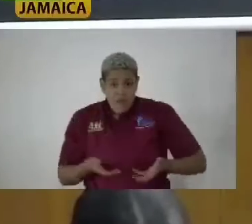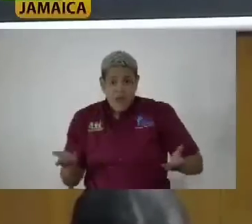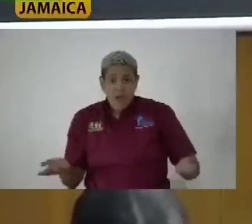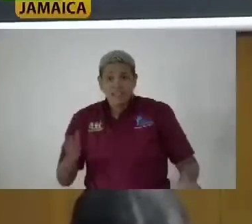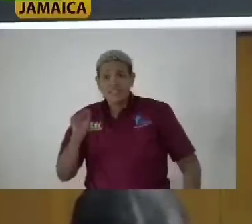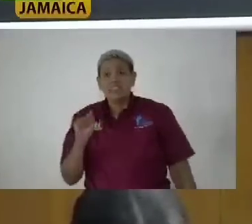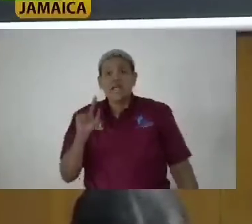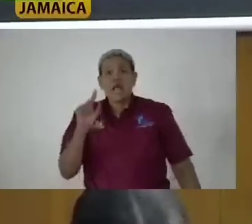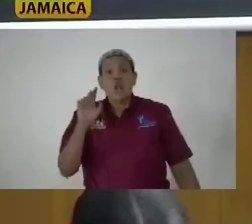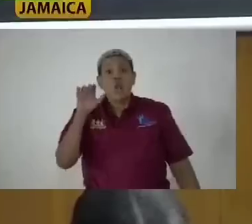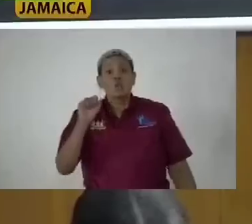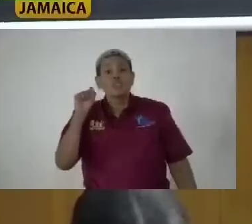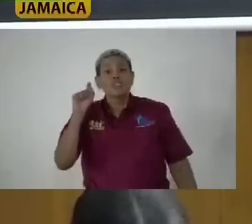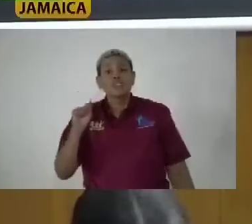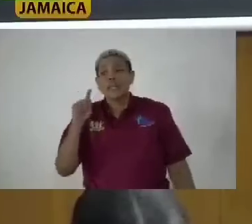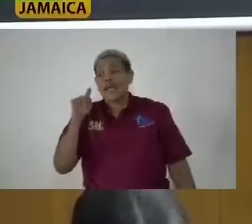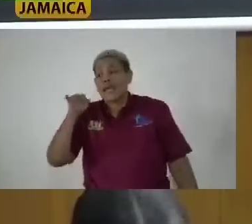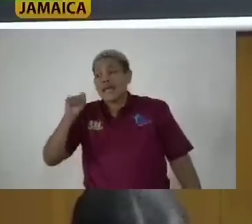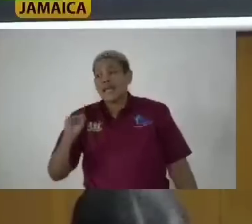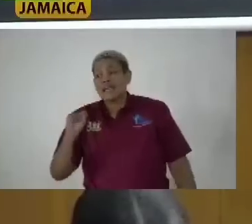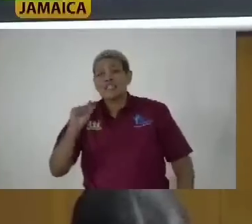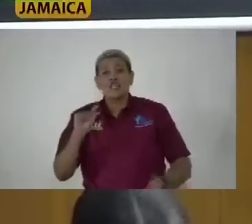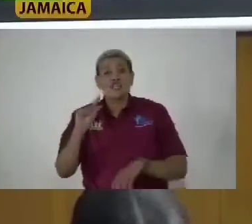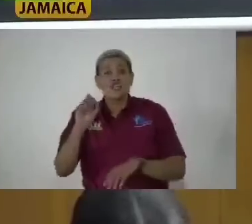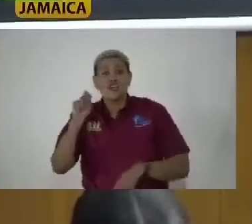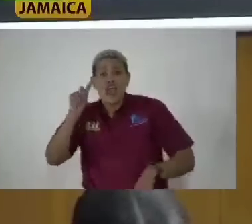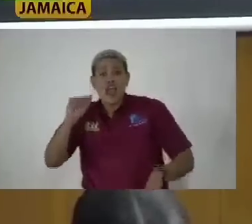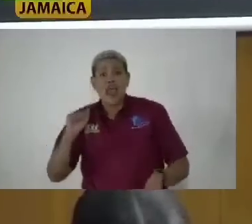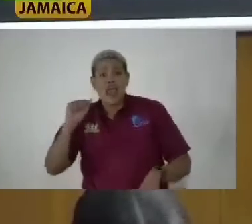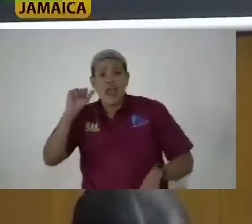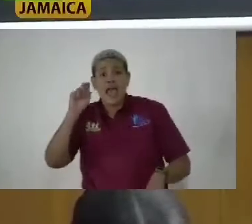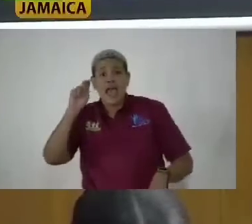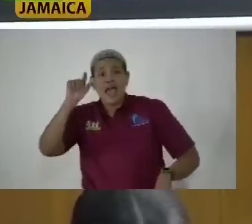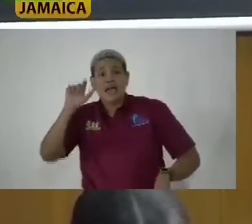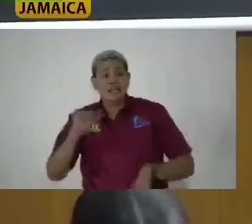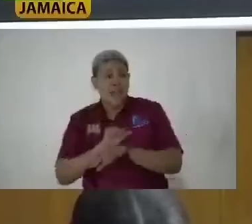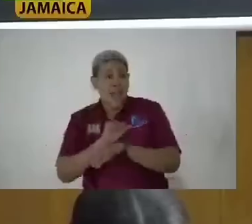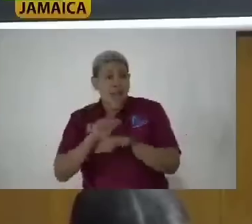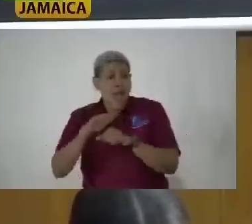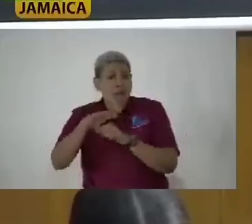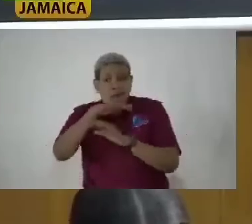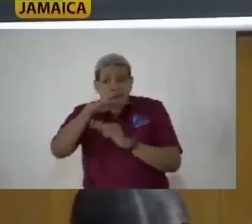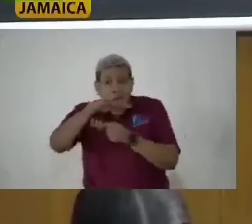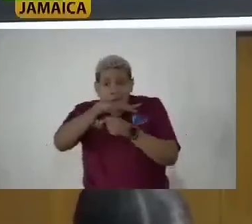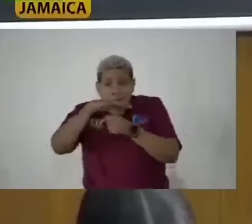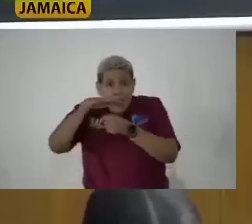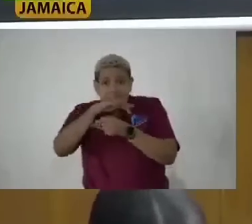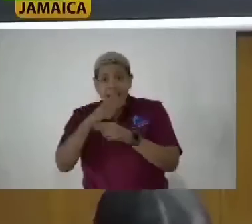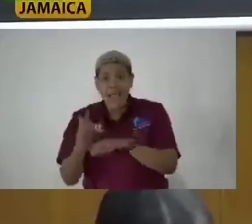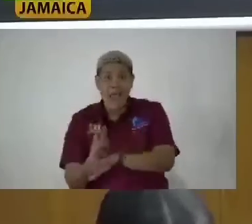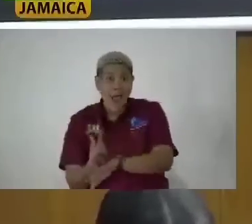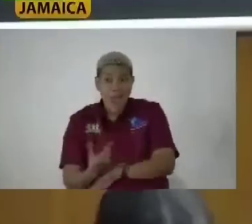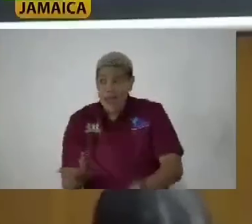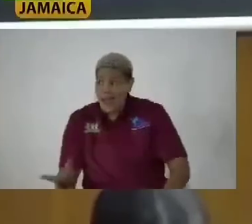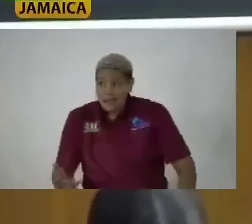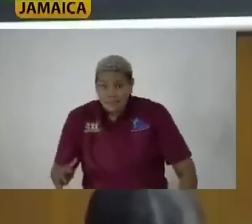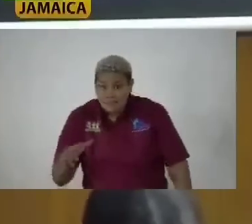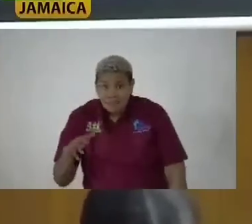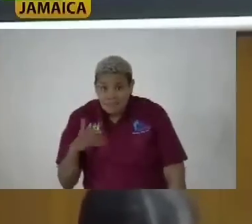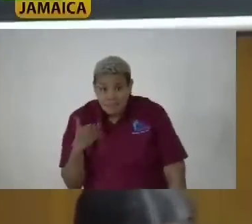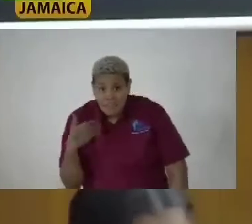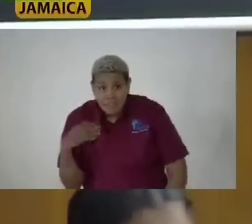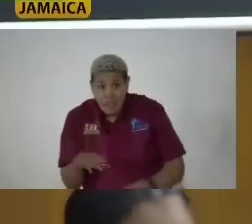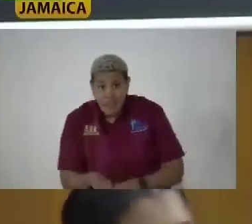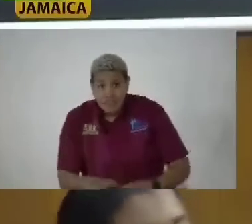St. Lucia, St. Kitts, Grenada, Antigua, they had election. Were they not? Guyana.